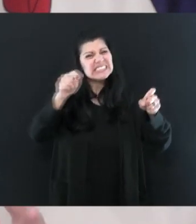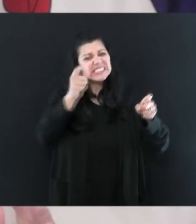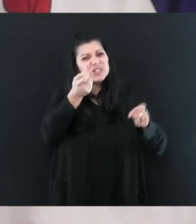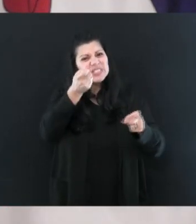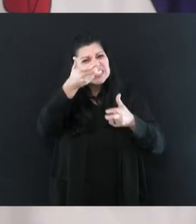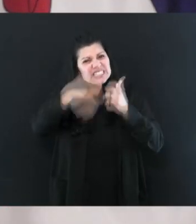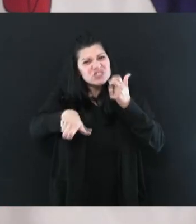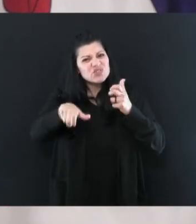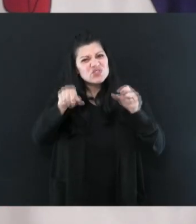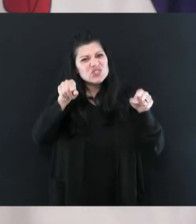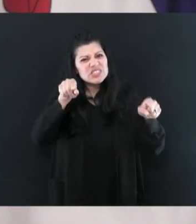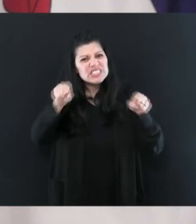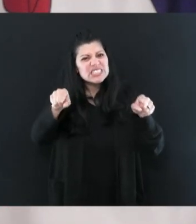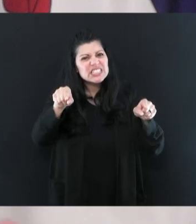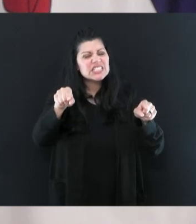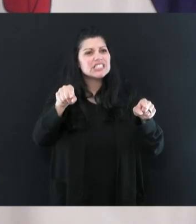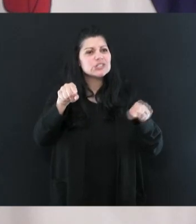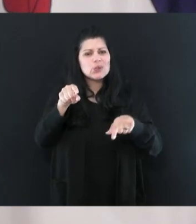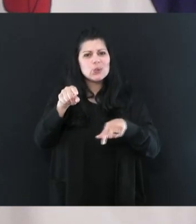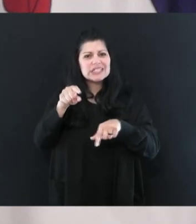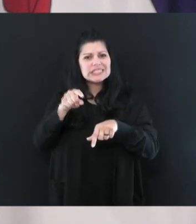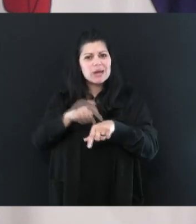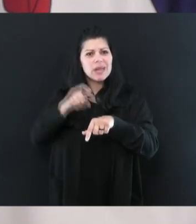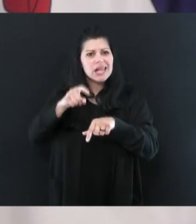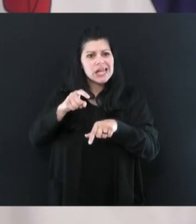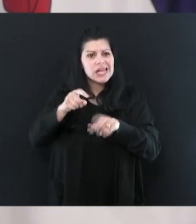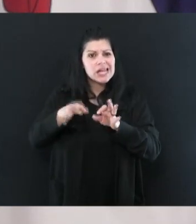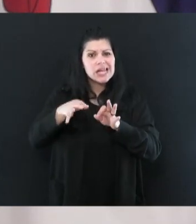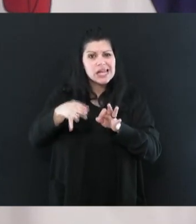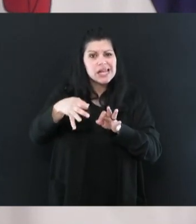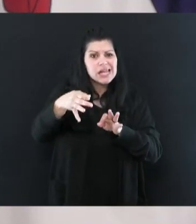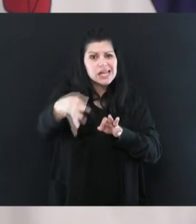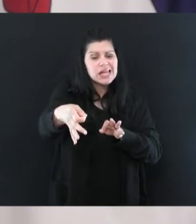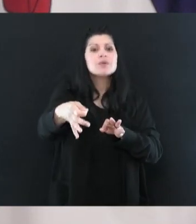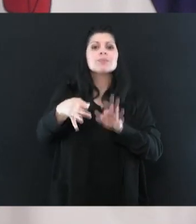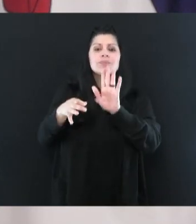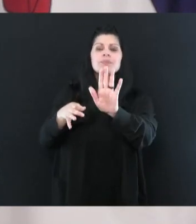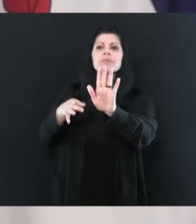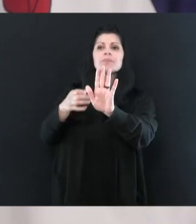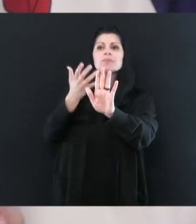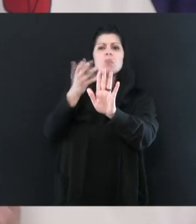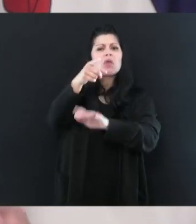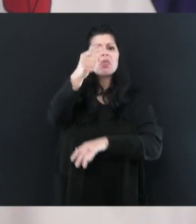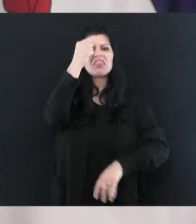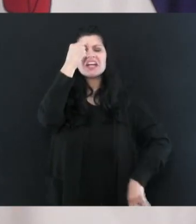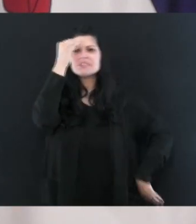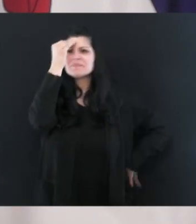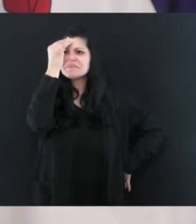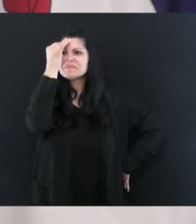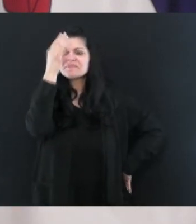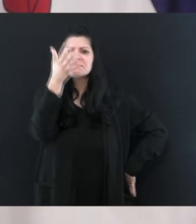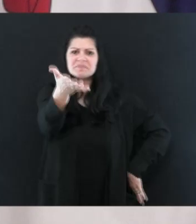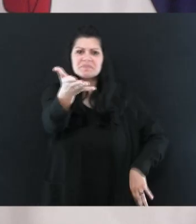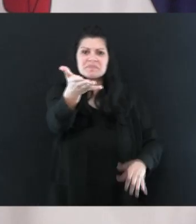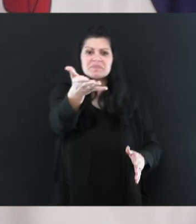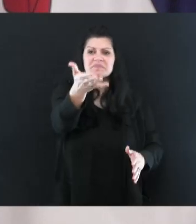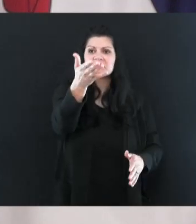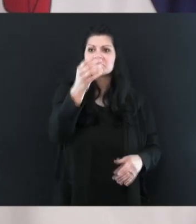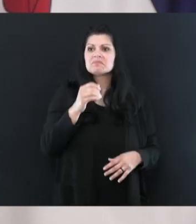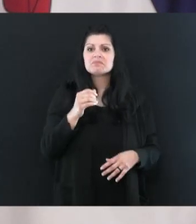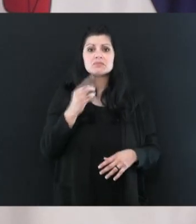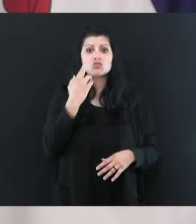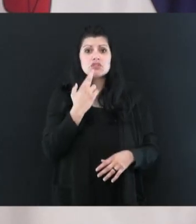the time, you know, you just think, Brad, I mean, right this minute, you've got restaurants that are